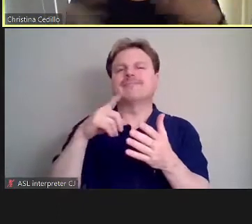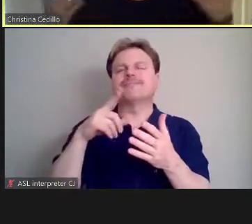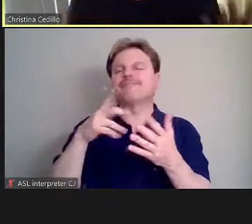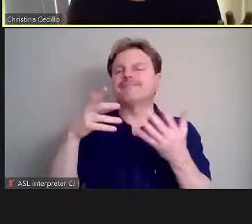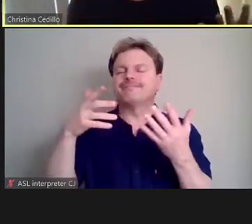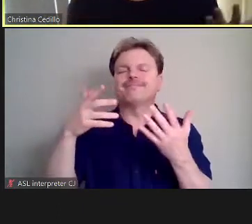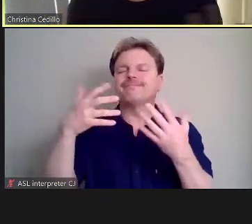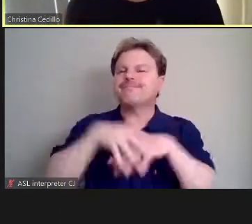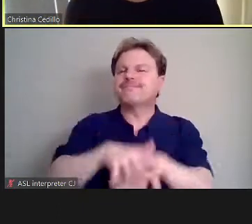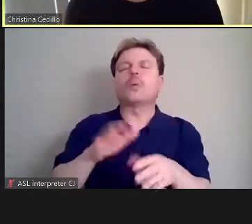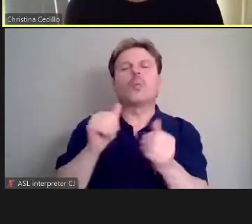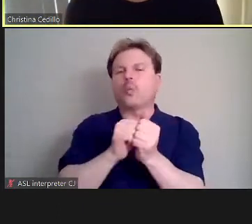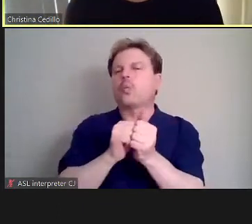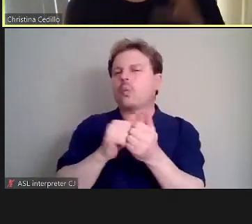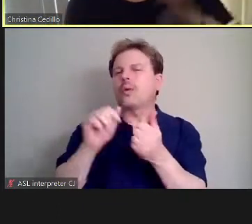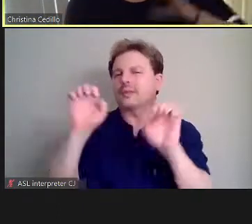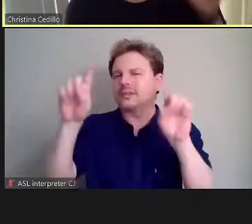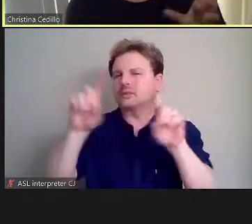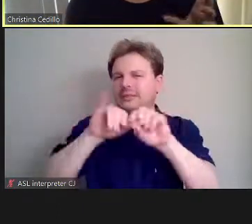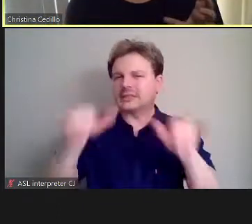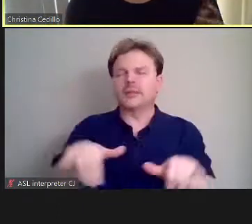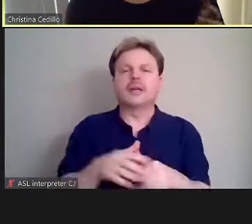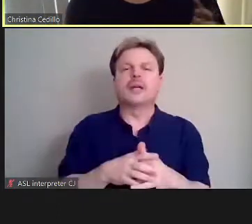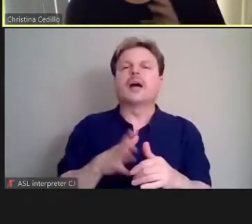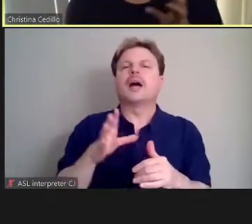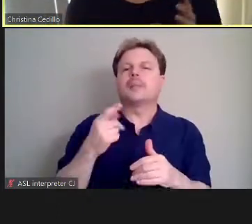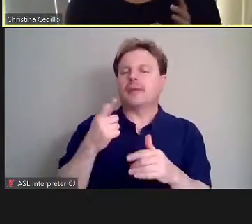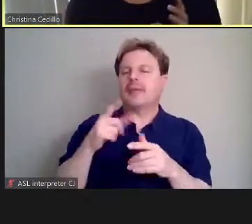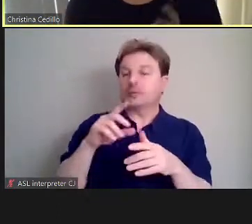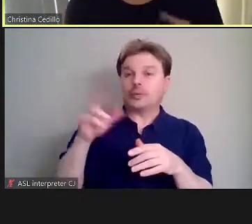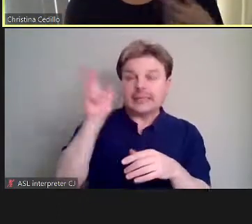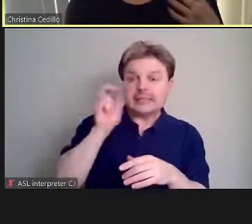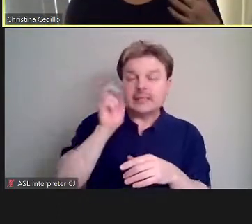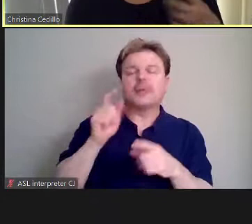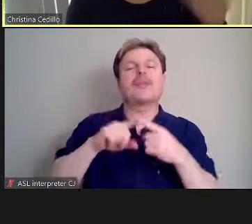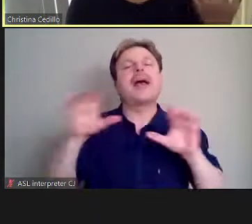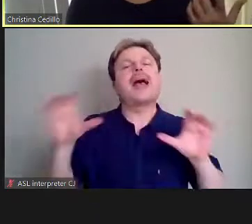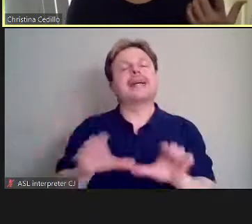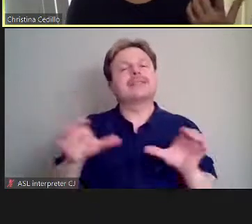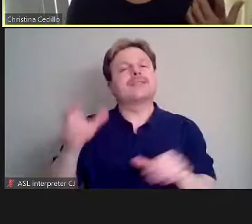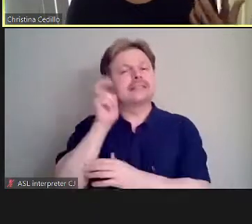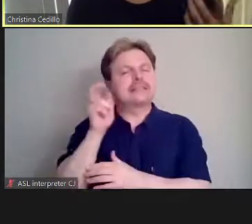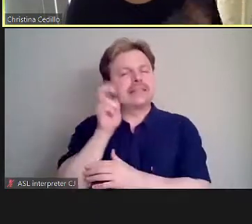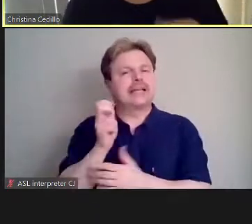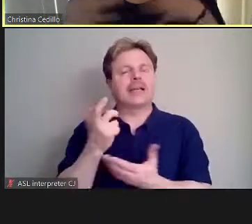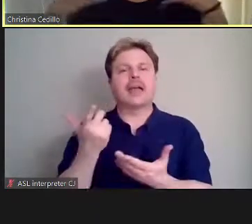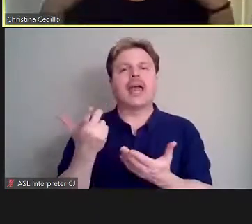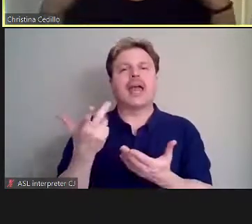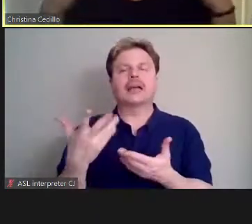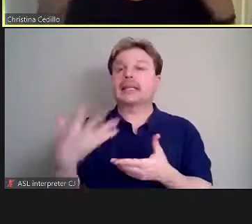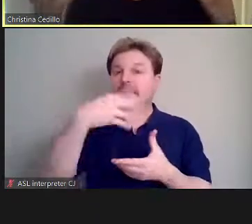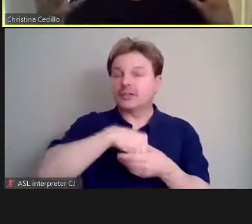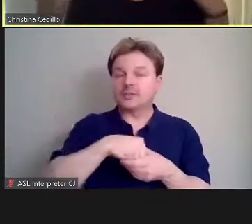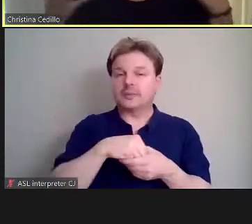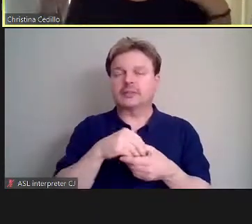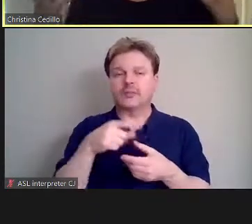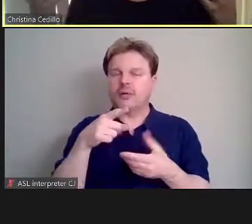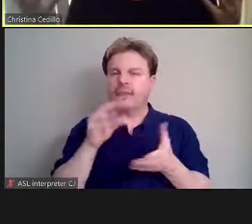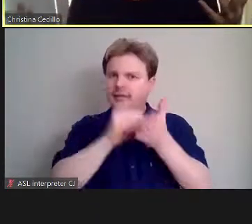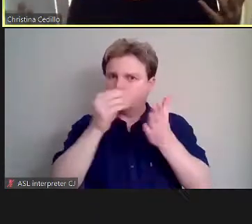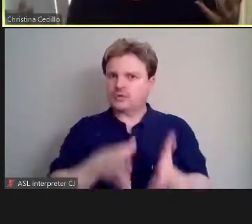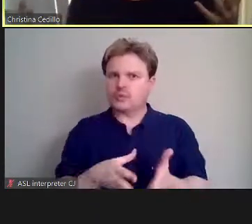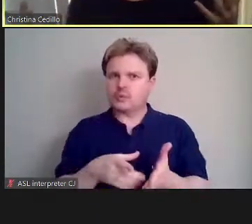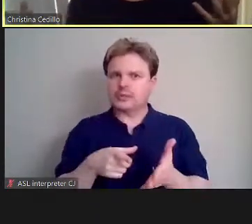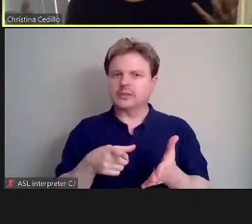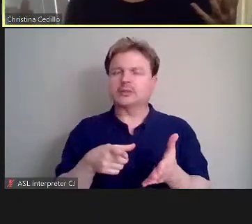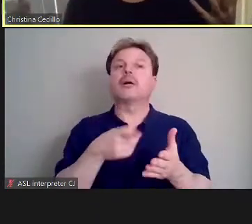that's where the listening in comes in, but the active listening, the engagement where a student can tell us, this is what I